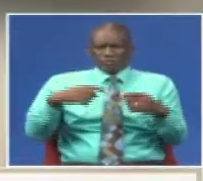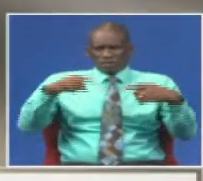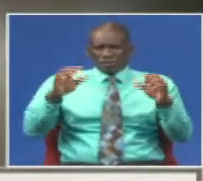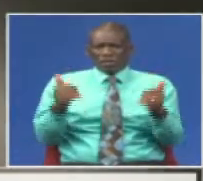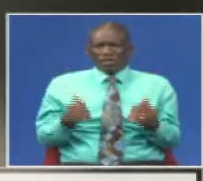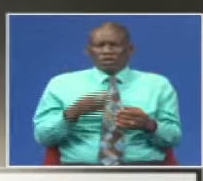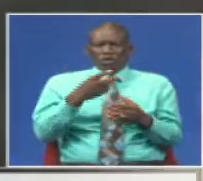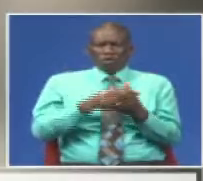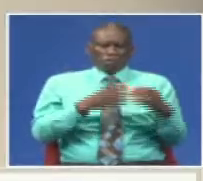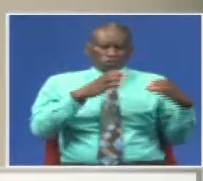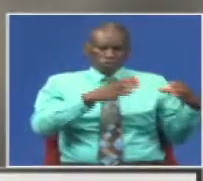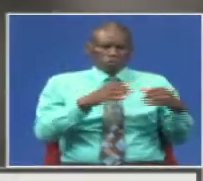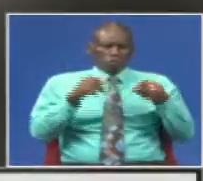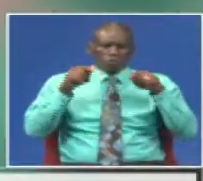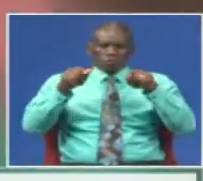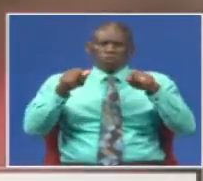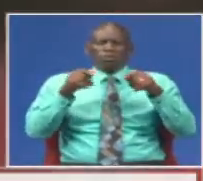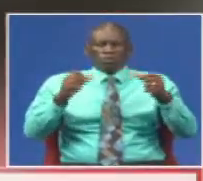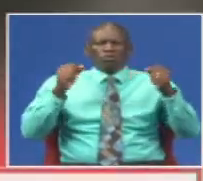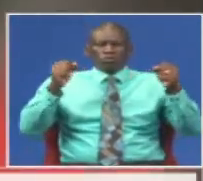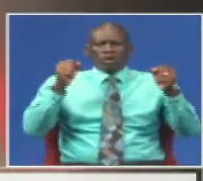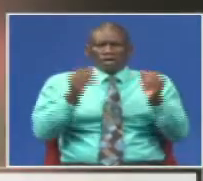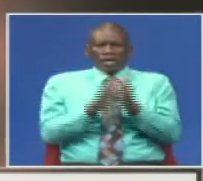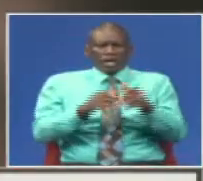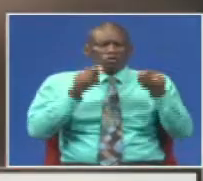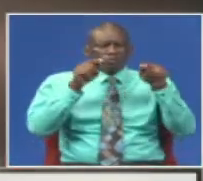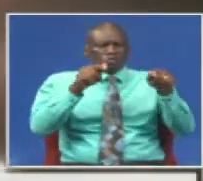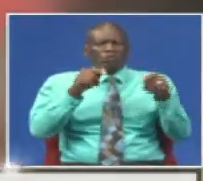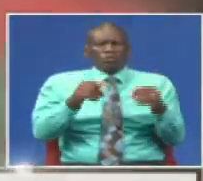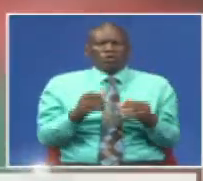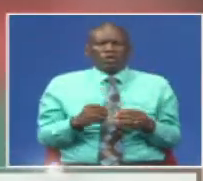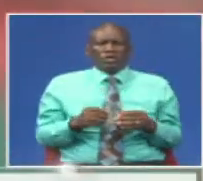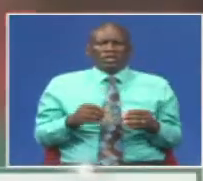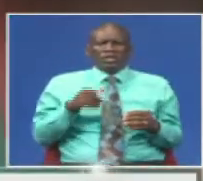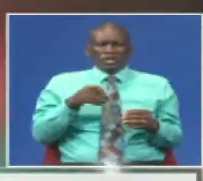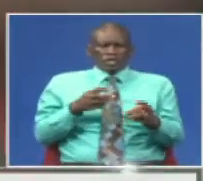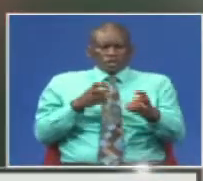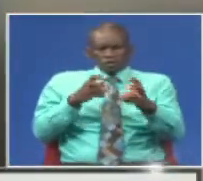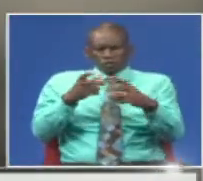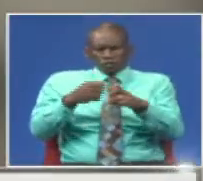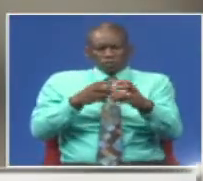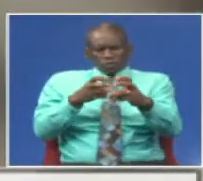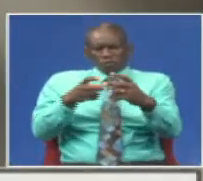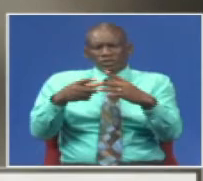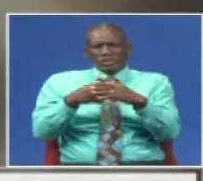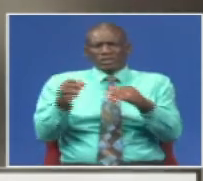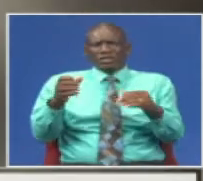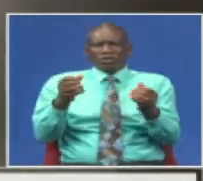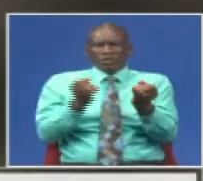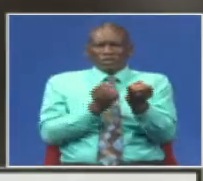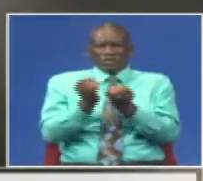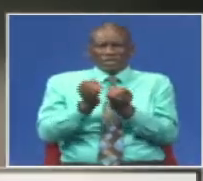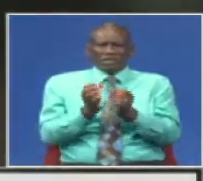have been trading claims of victory and accusations of blame since the fighting broke out on Saturday.